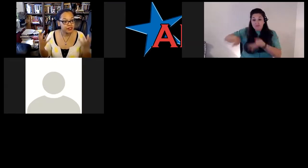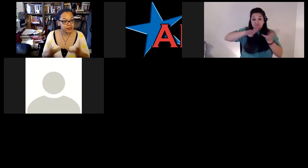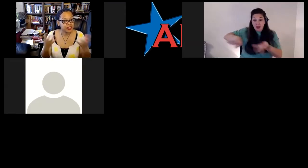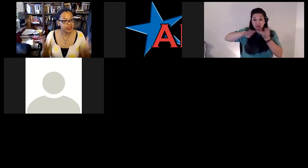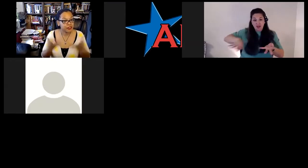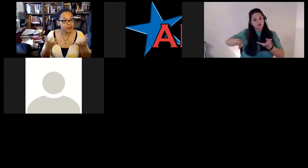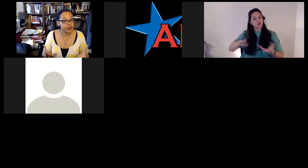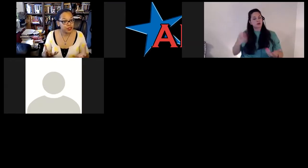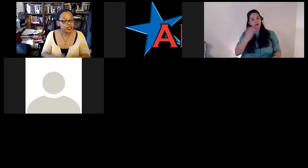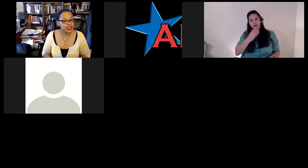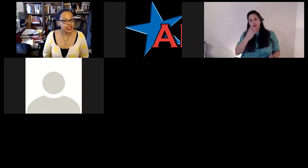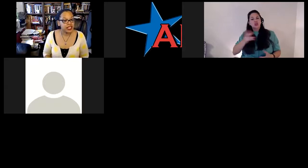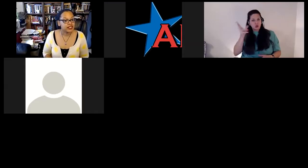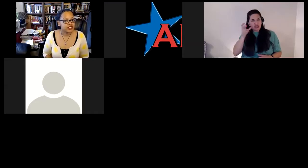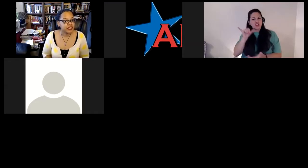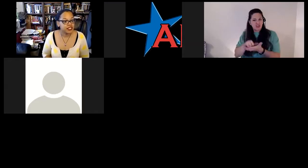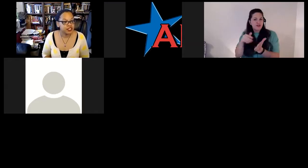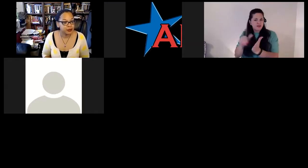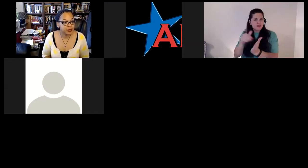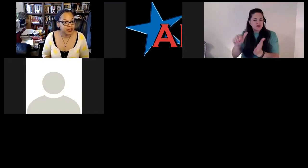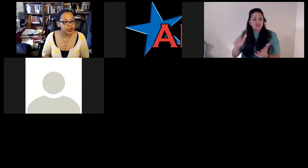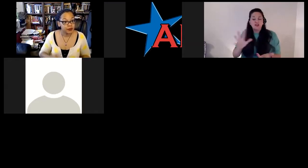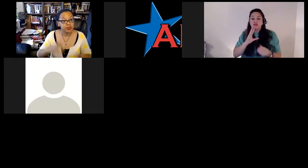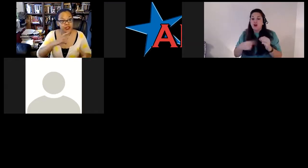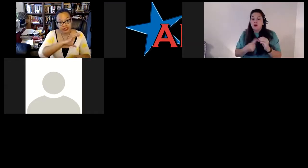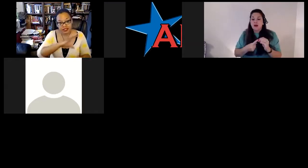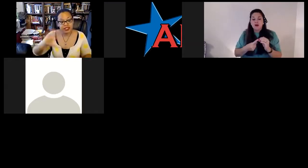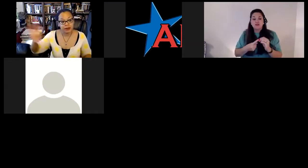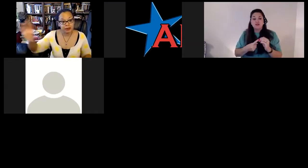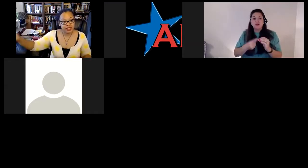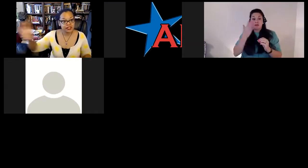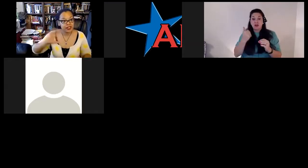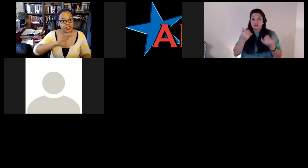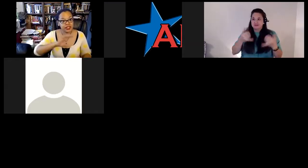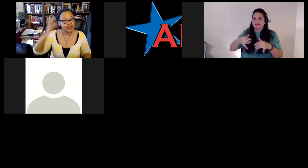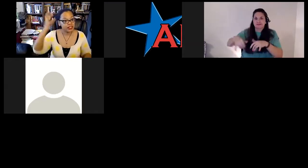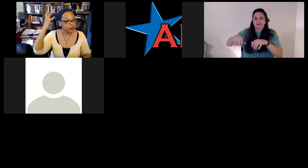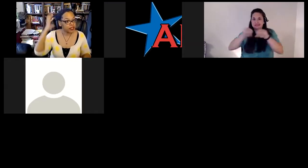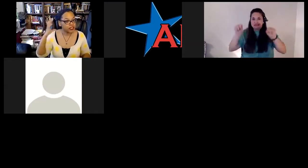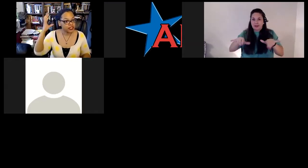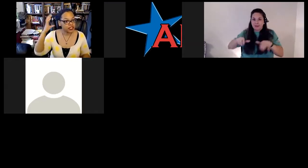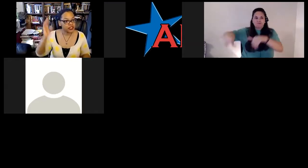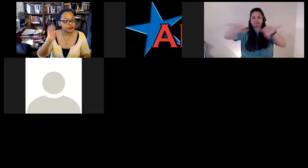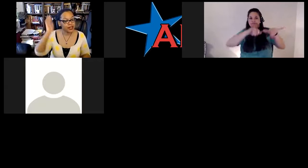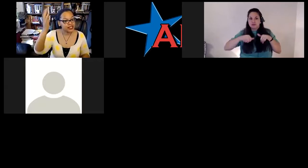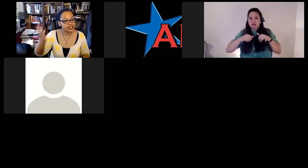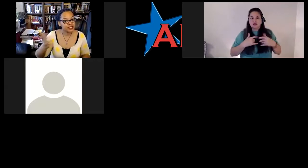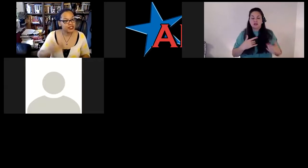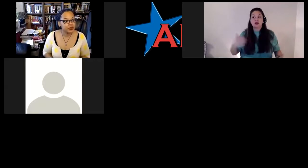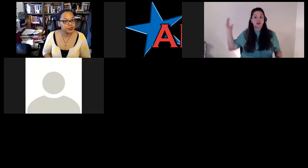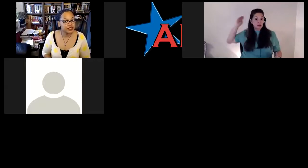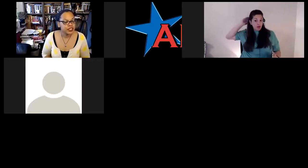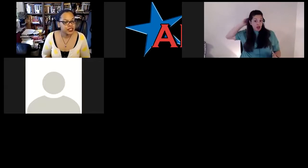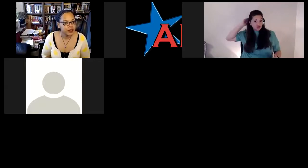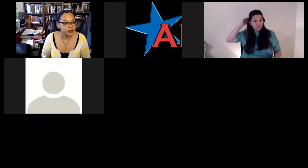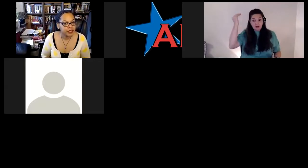of have heard, and essentially it talks about how through that systemic piece around the subconscious and unconscious biases